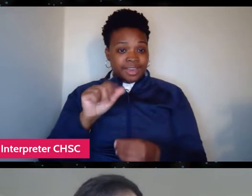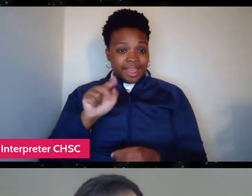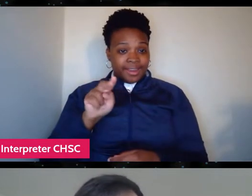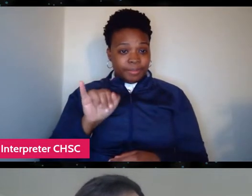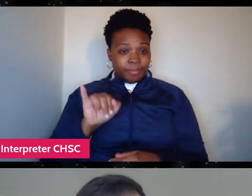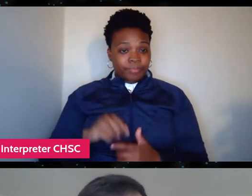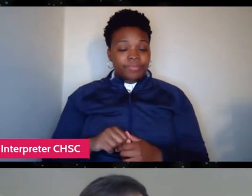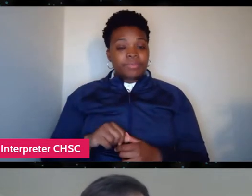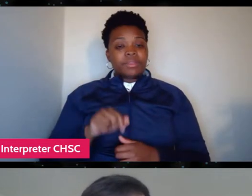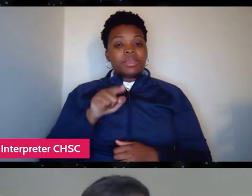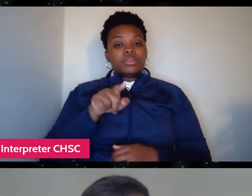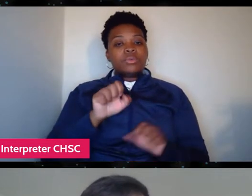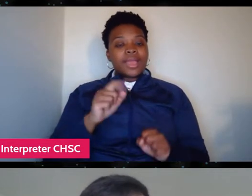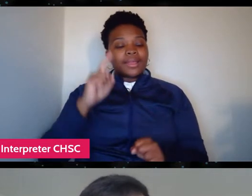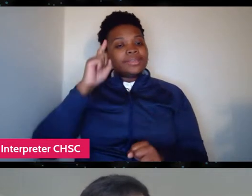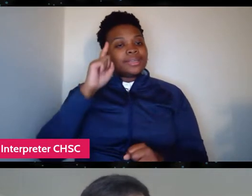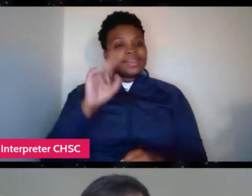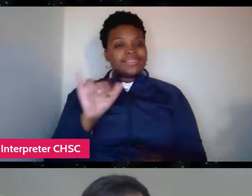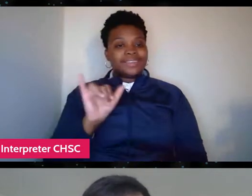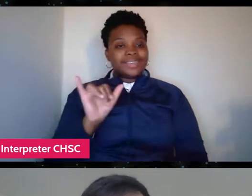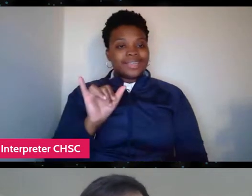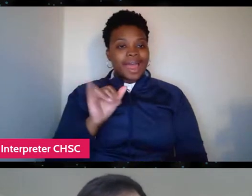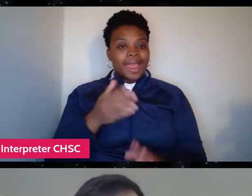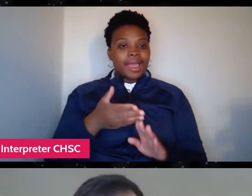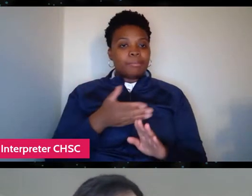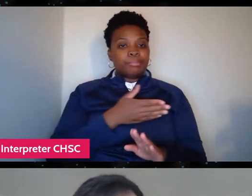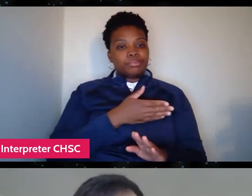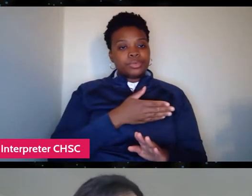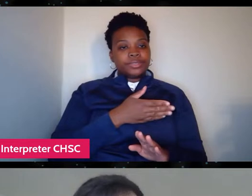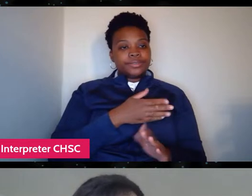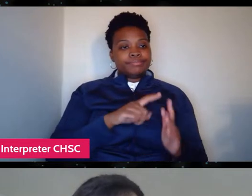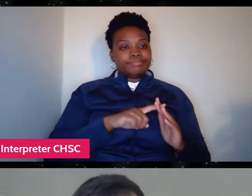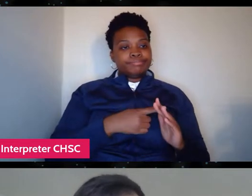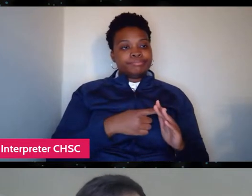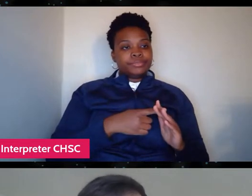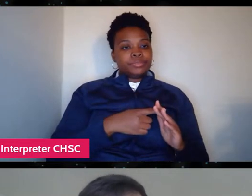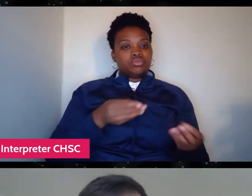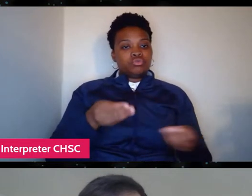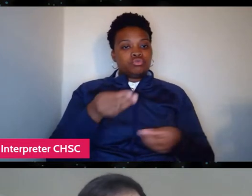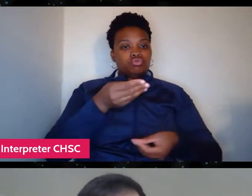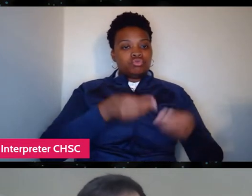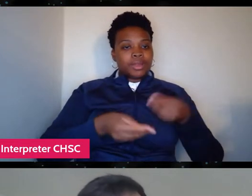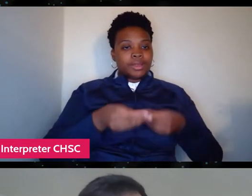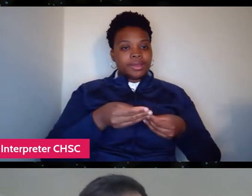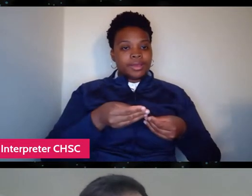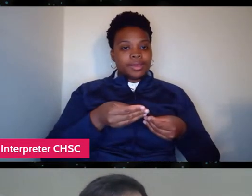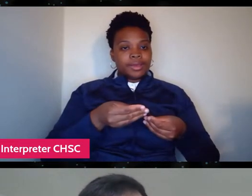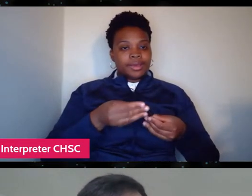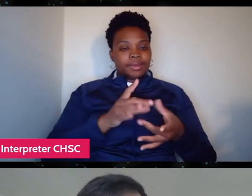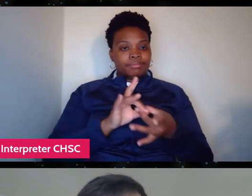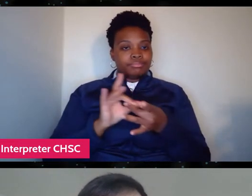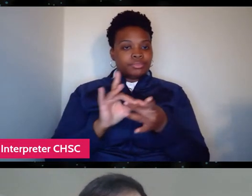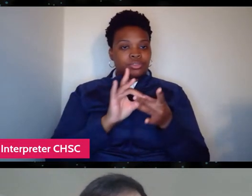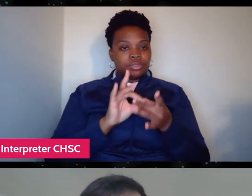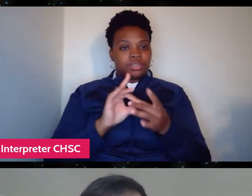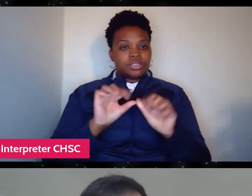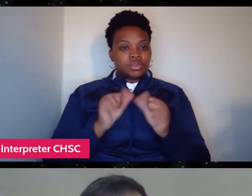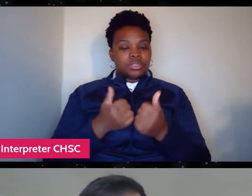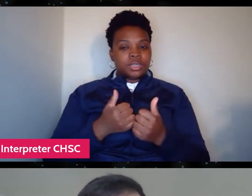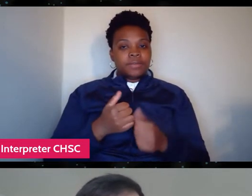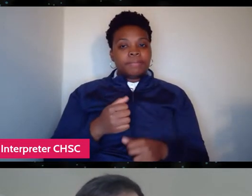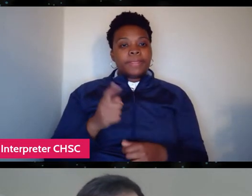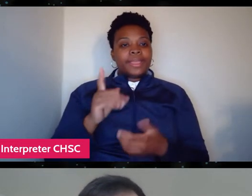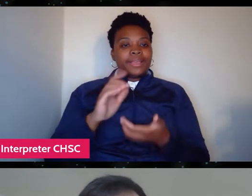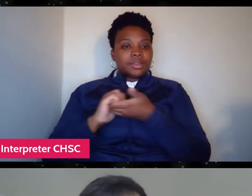is, you can think of it kind of as a precursor to a trade association for the industry. It's a coalition of now 7